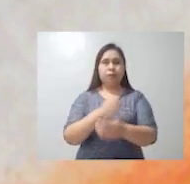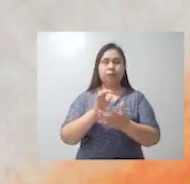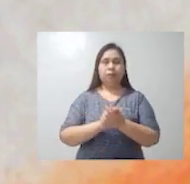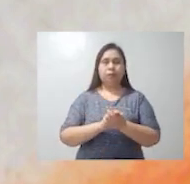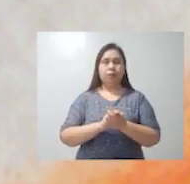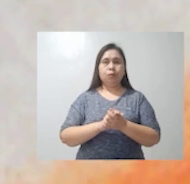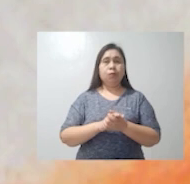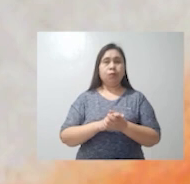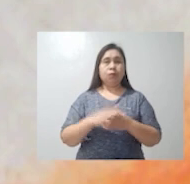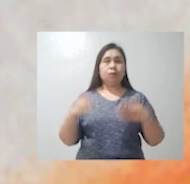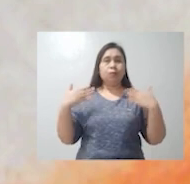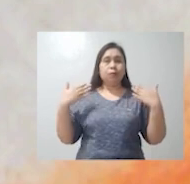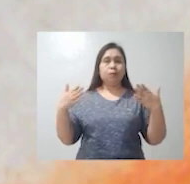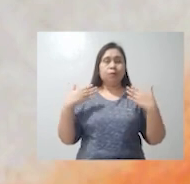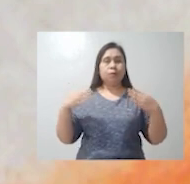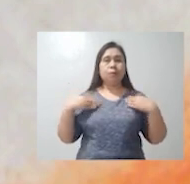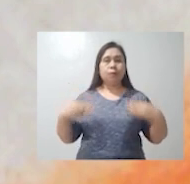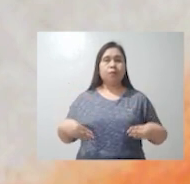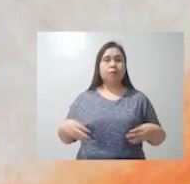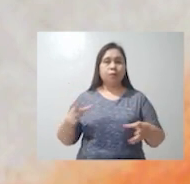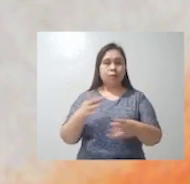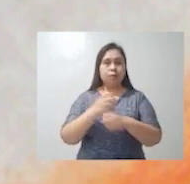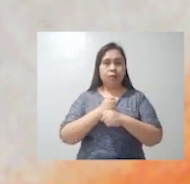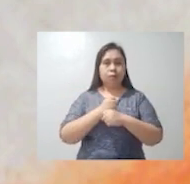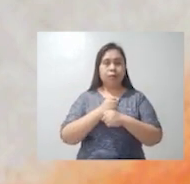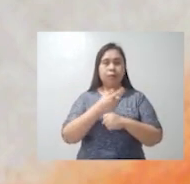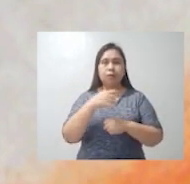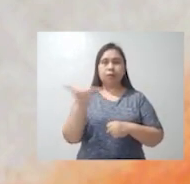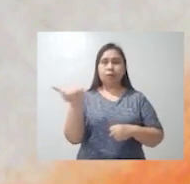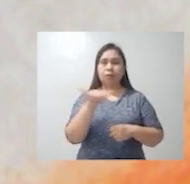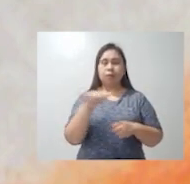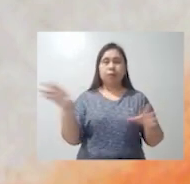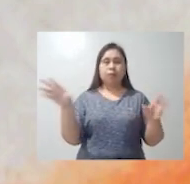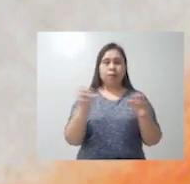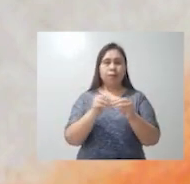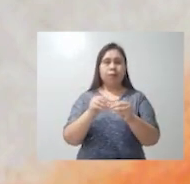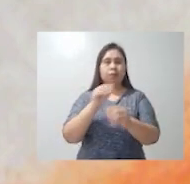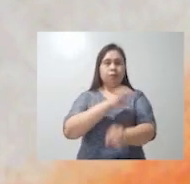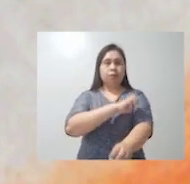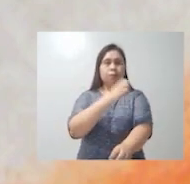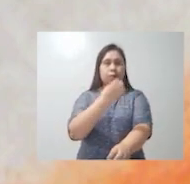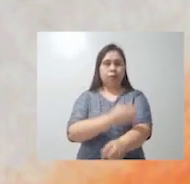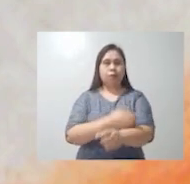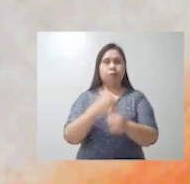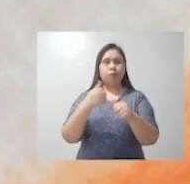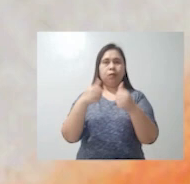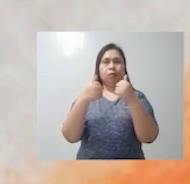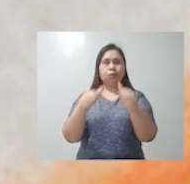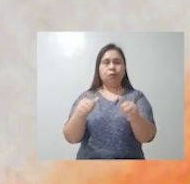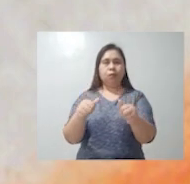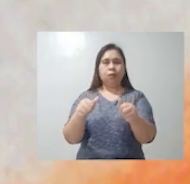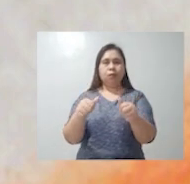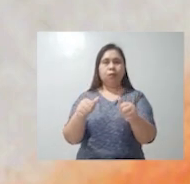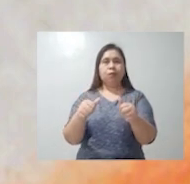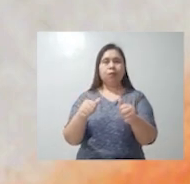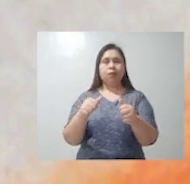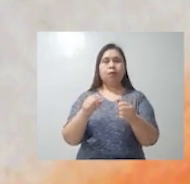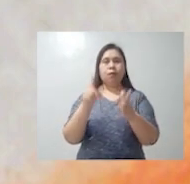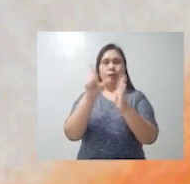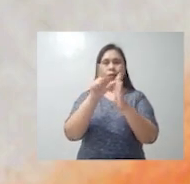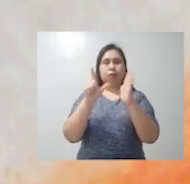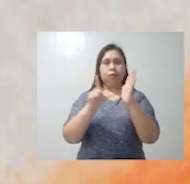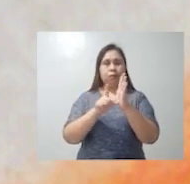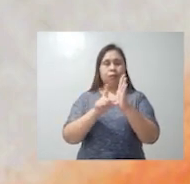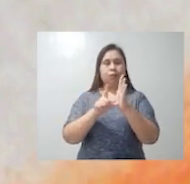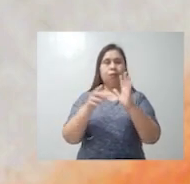gains the same quantity of heat following the law of conservation of energy, wherein energy can